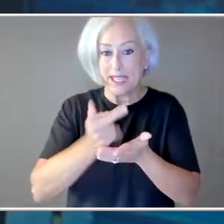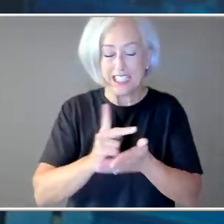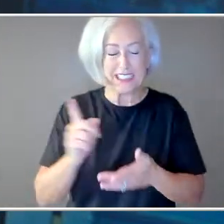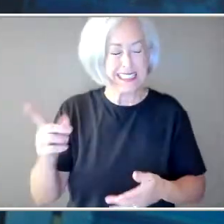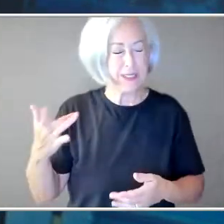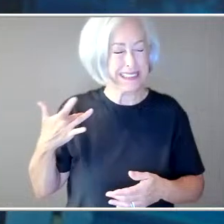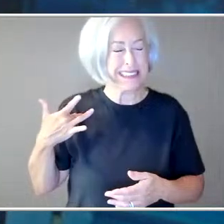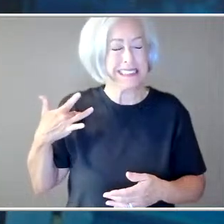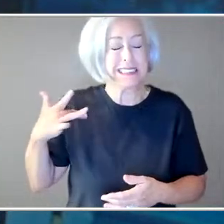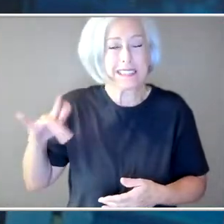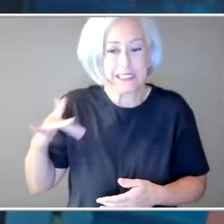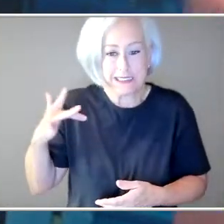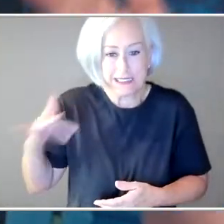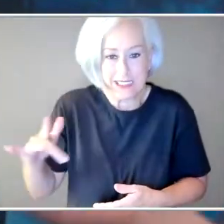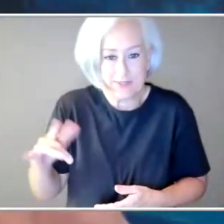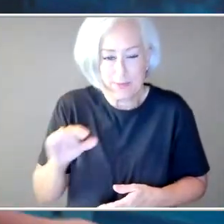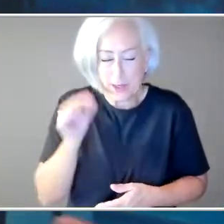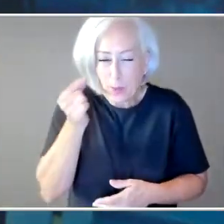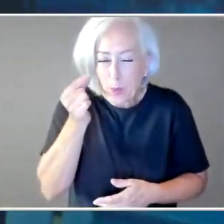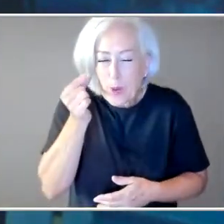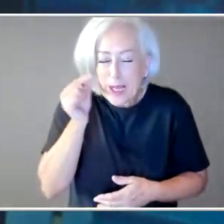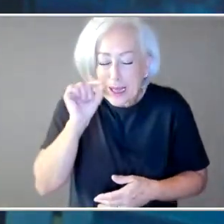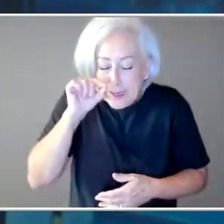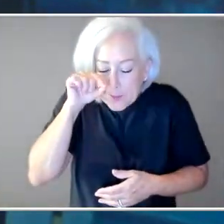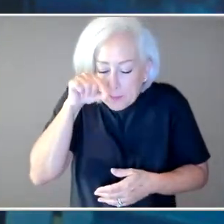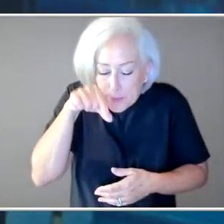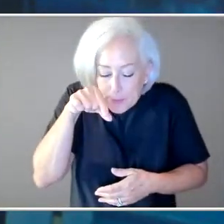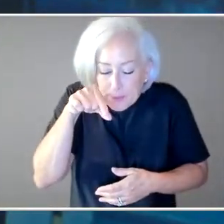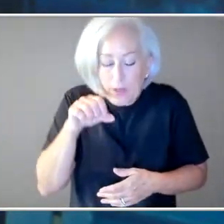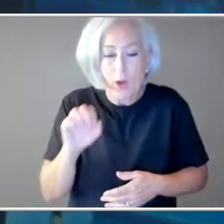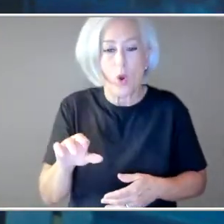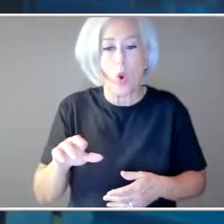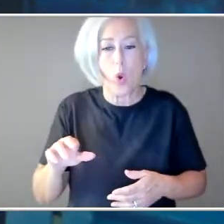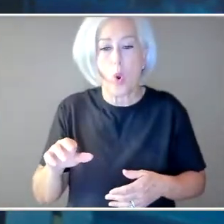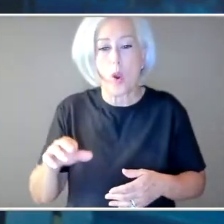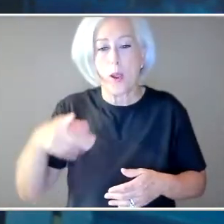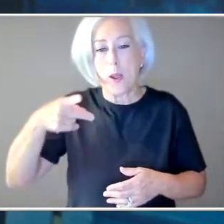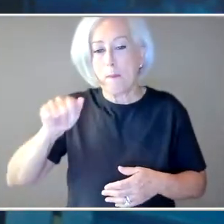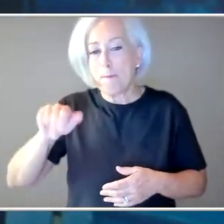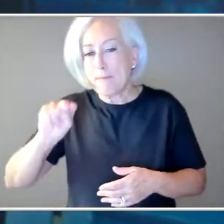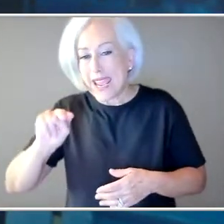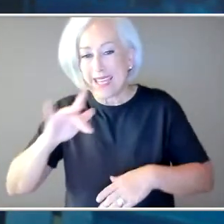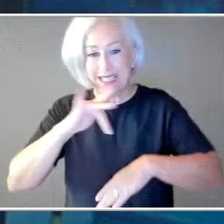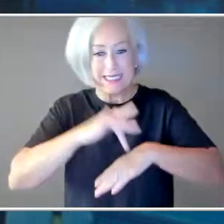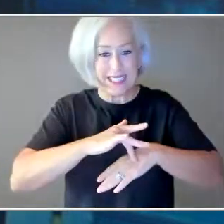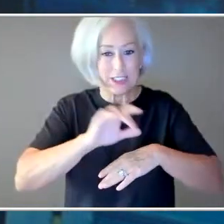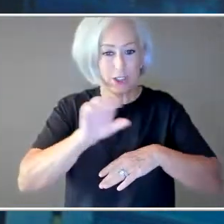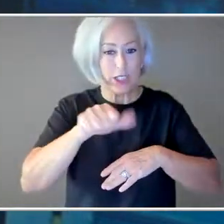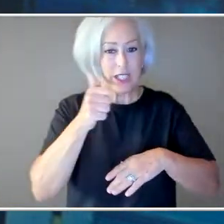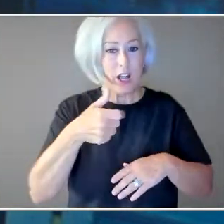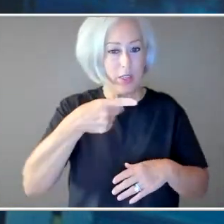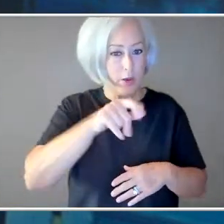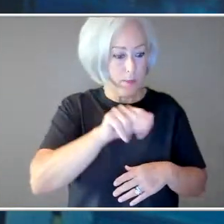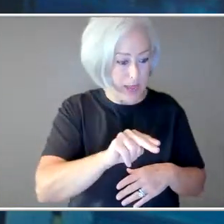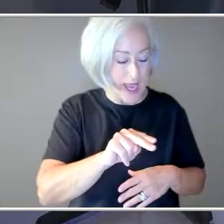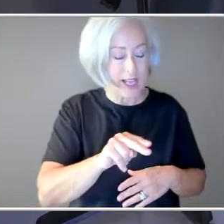a small crumb or a pan touching another pan is enough to send him into reaction. And that's tough to go cold turkey. Is that